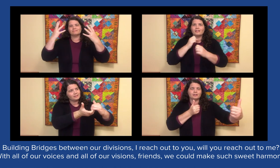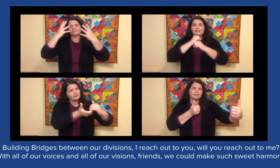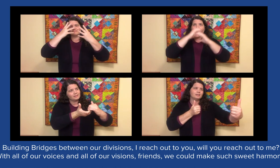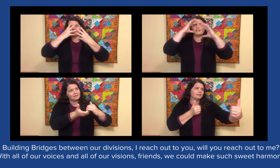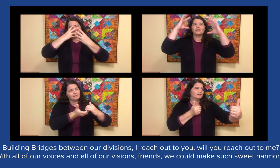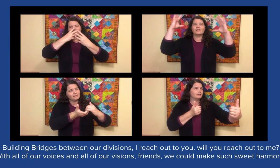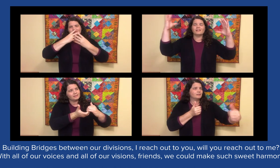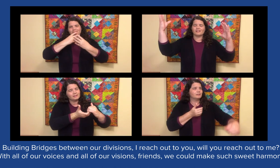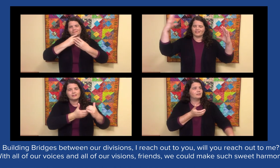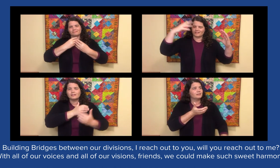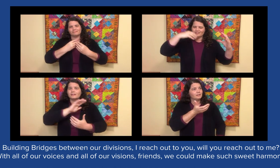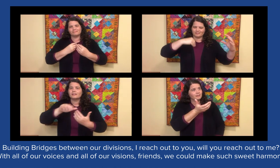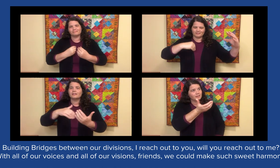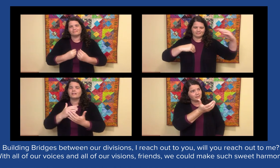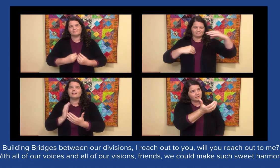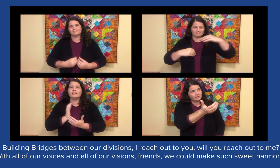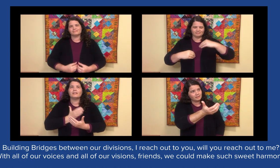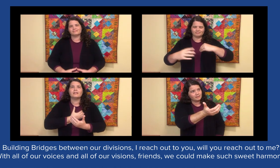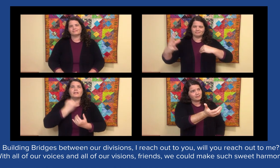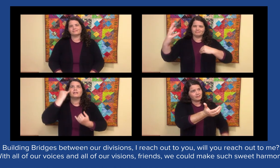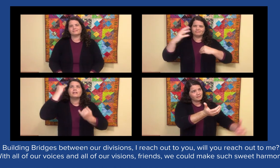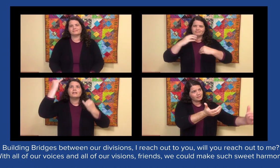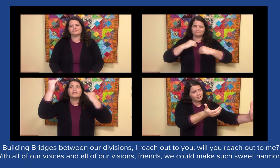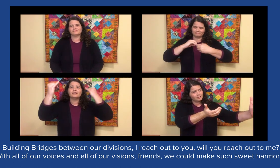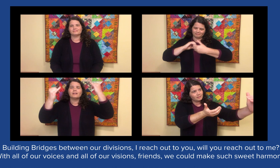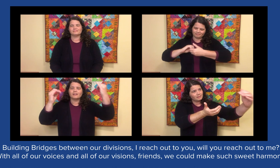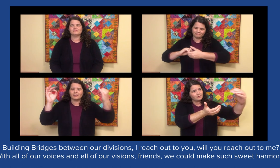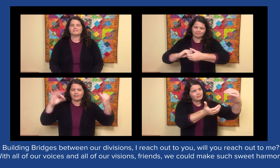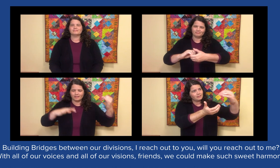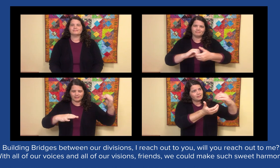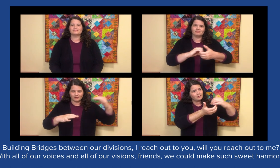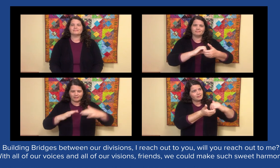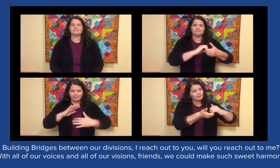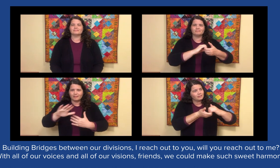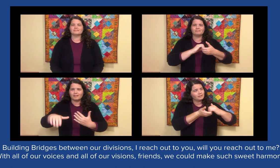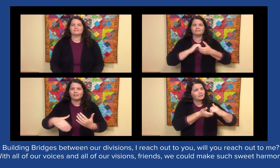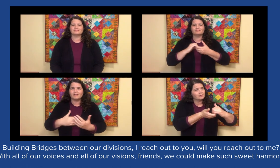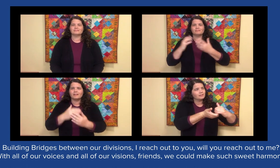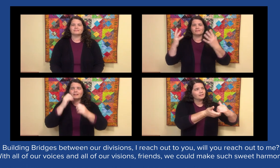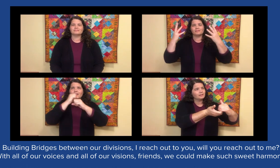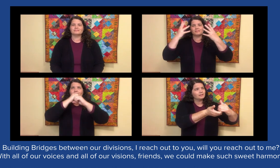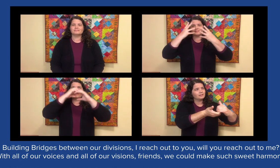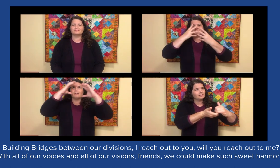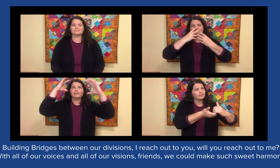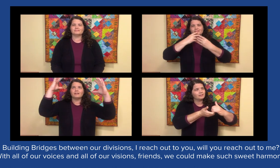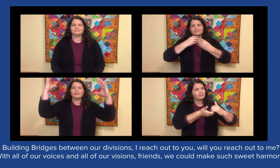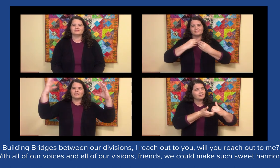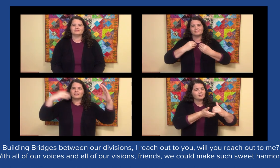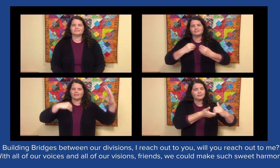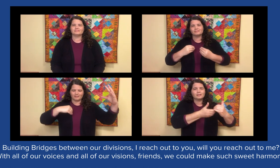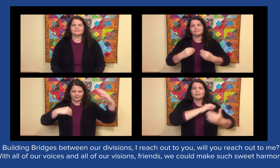out to our visions, I've reached out to our voices, which reach out to